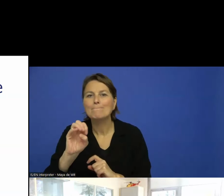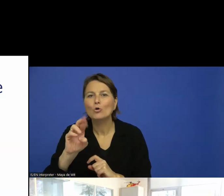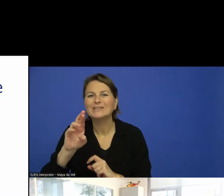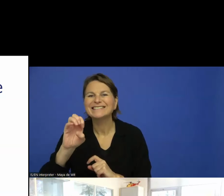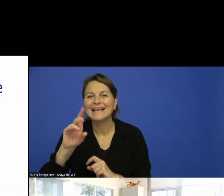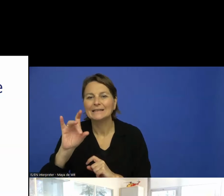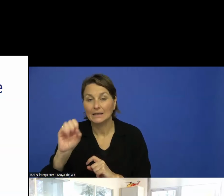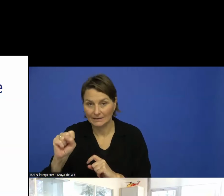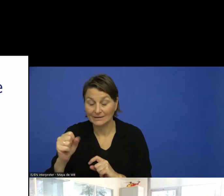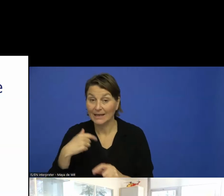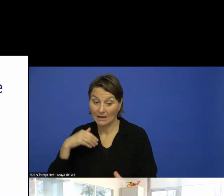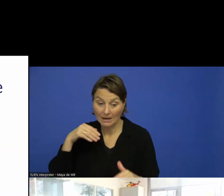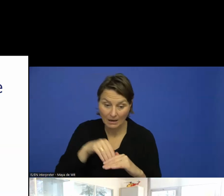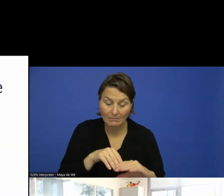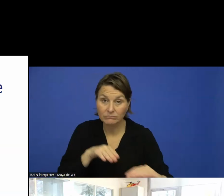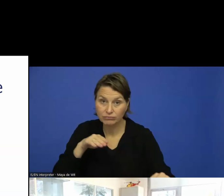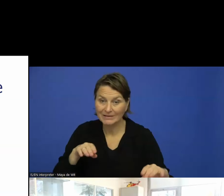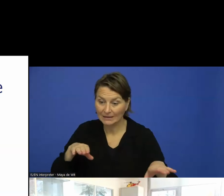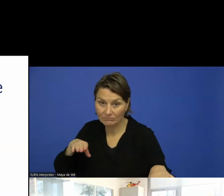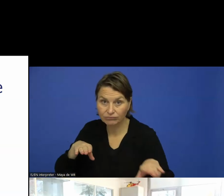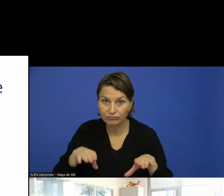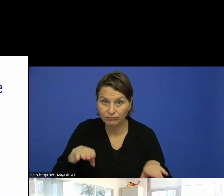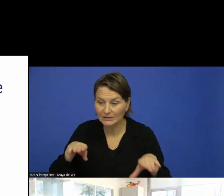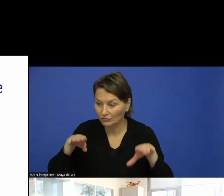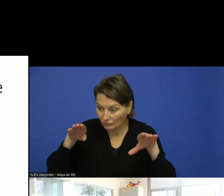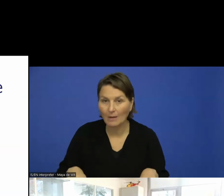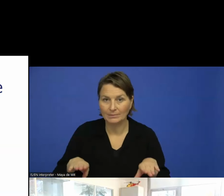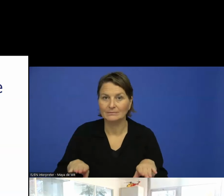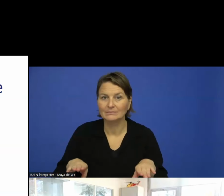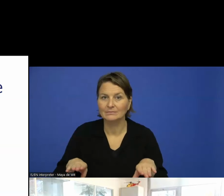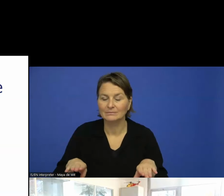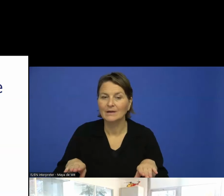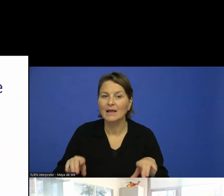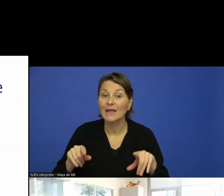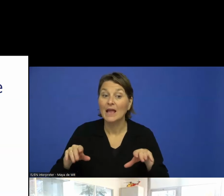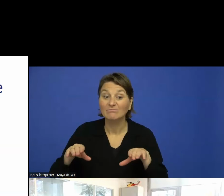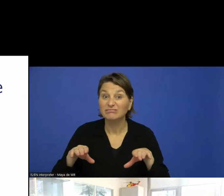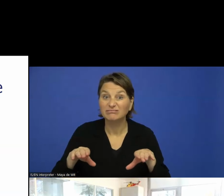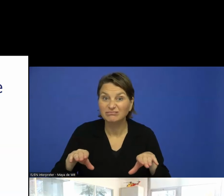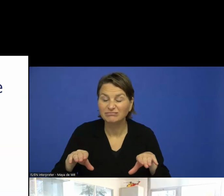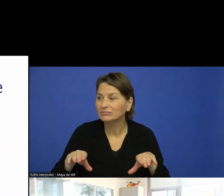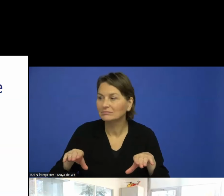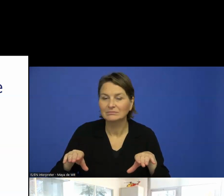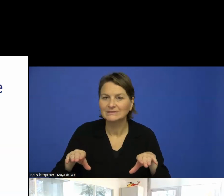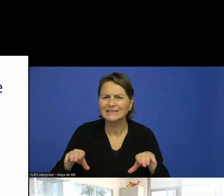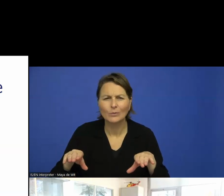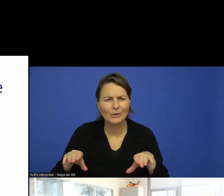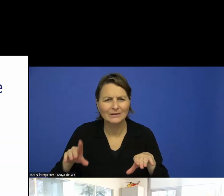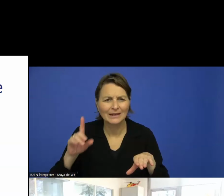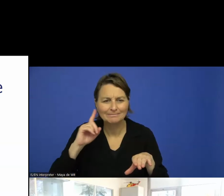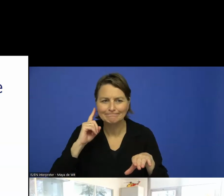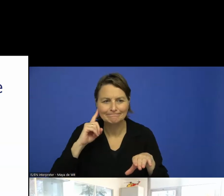and he stops with McLaren. And they just wave him along. down to Mercedes. So people